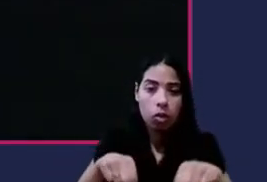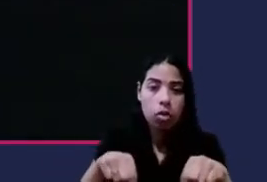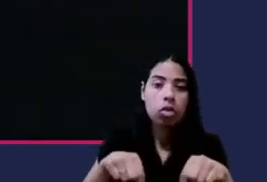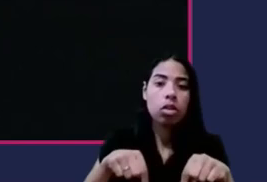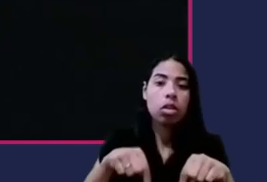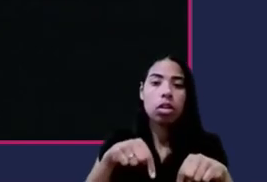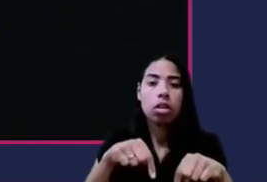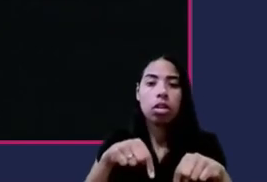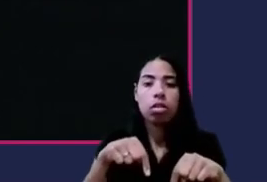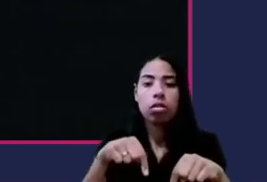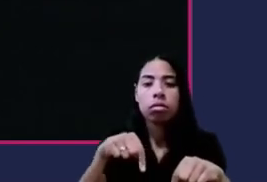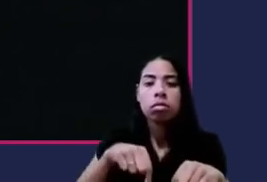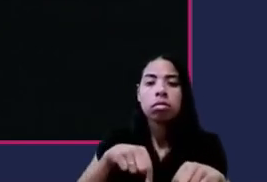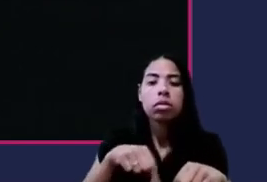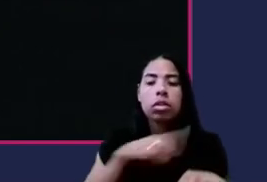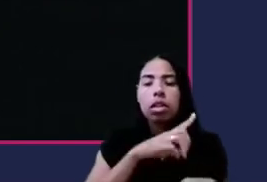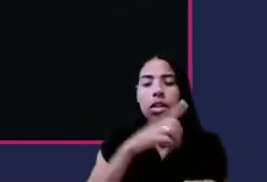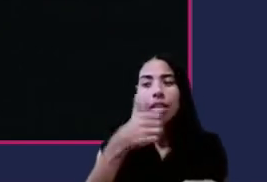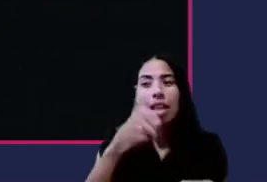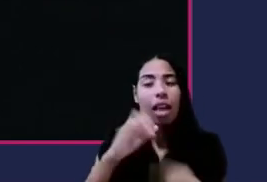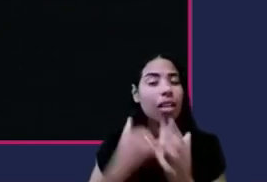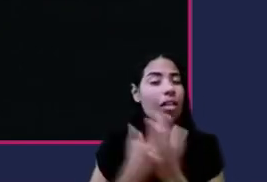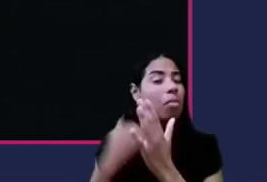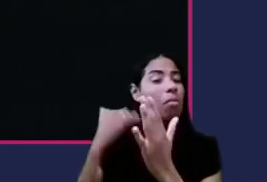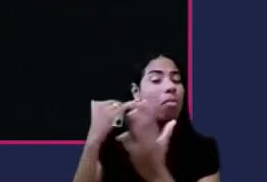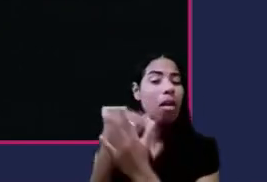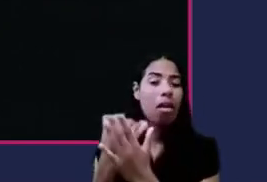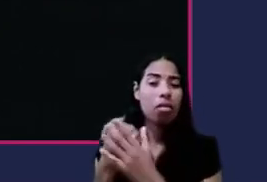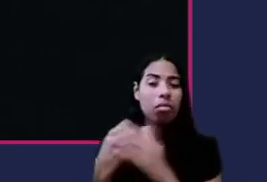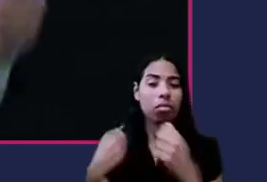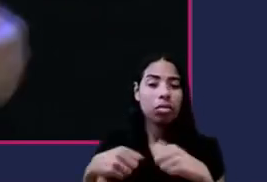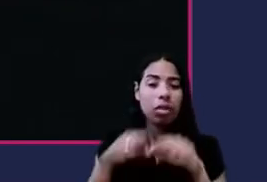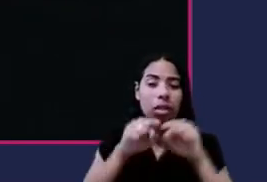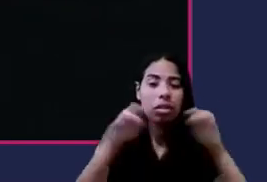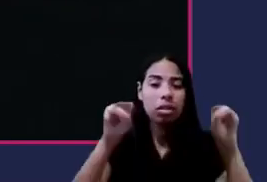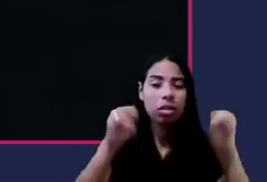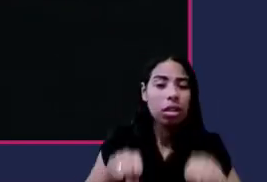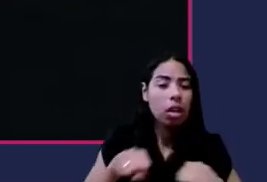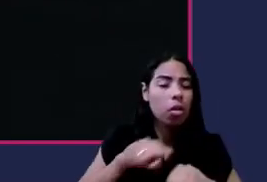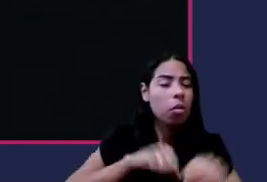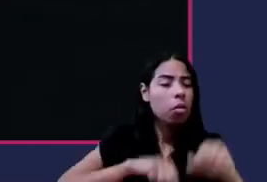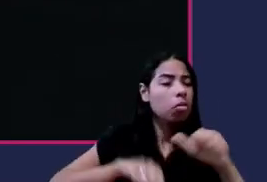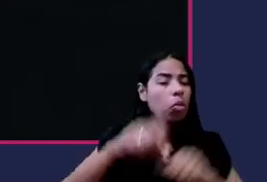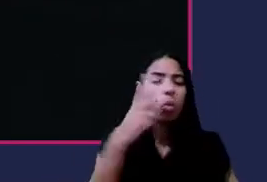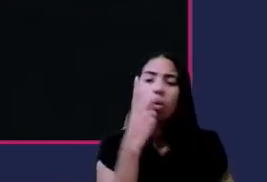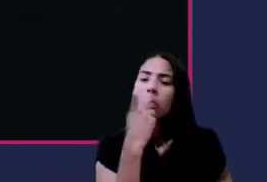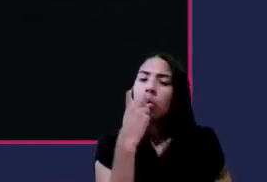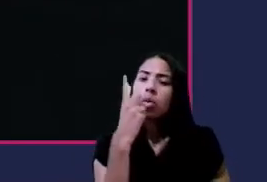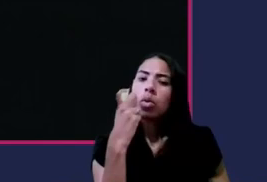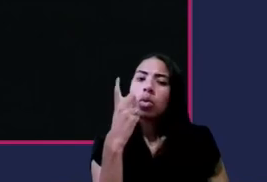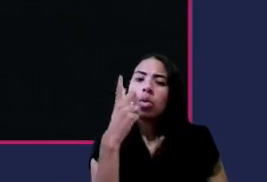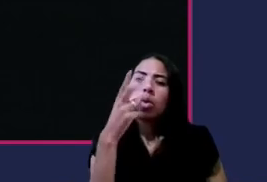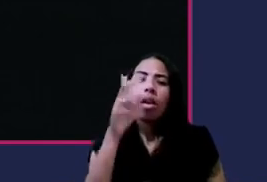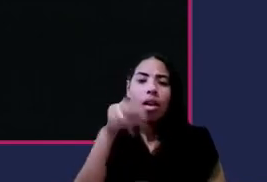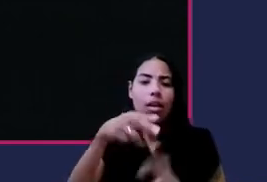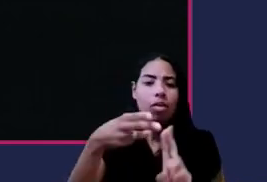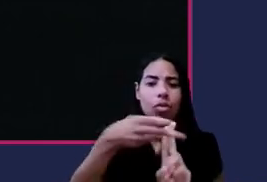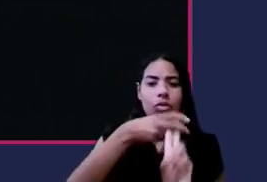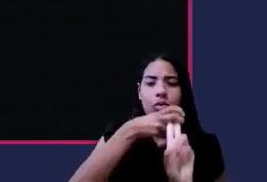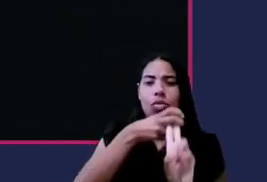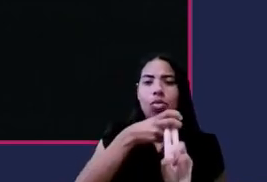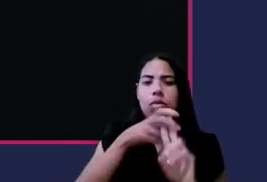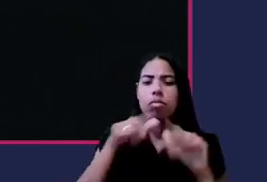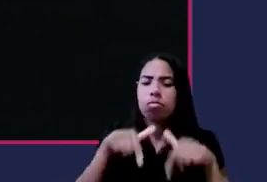this advance in Brazilian research, perhaps the best we had recently.